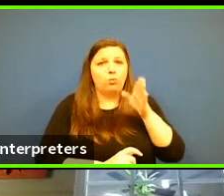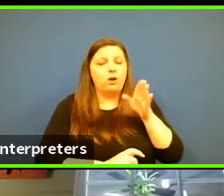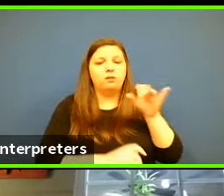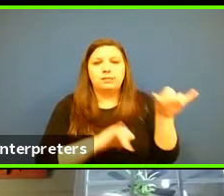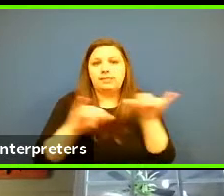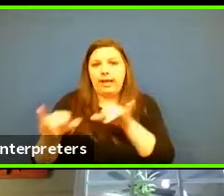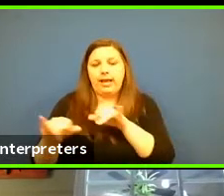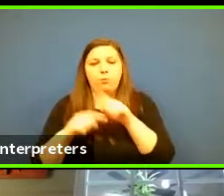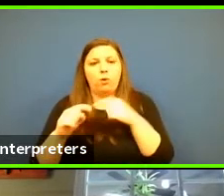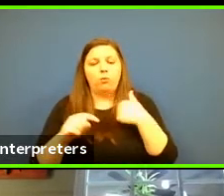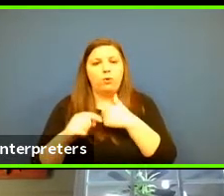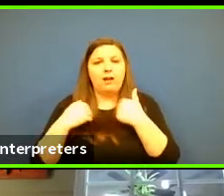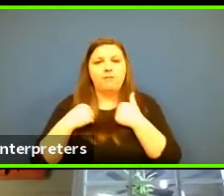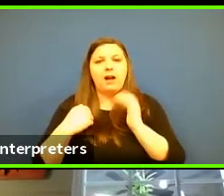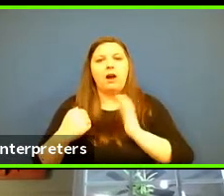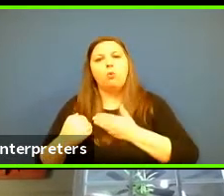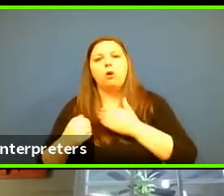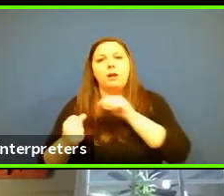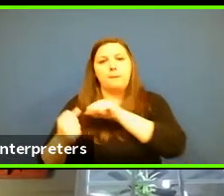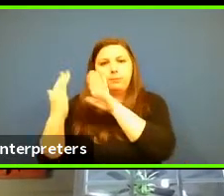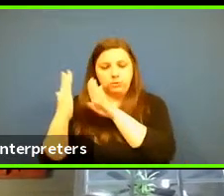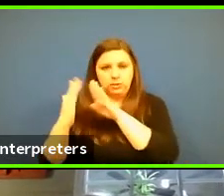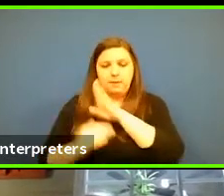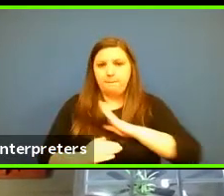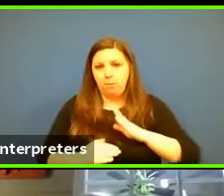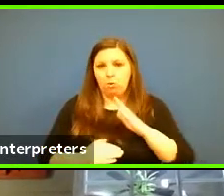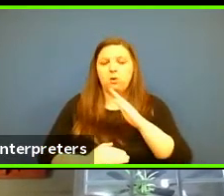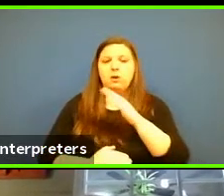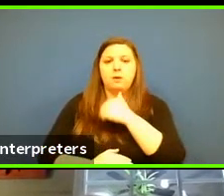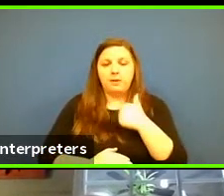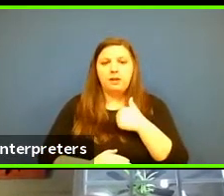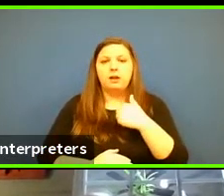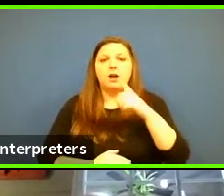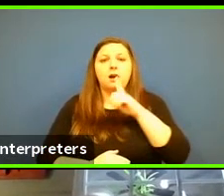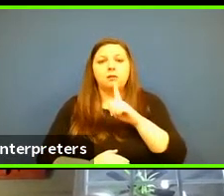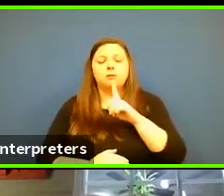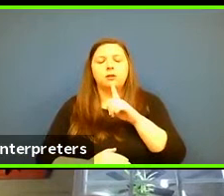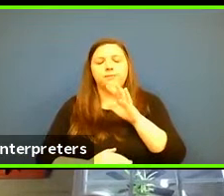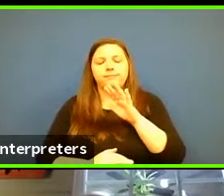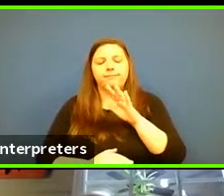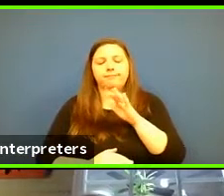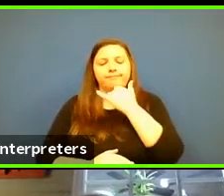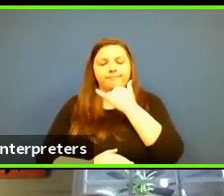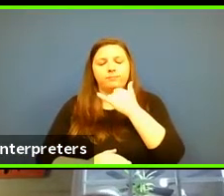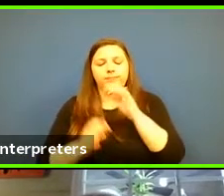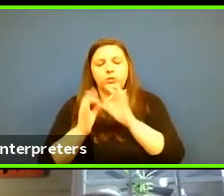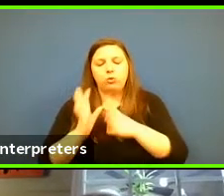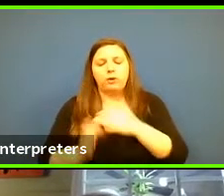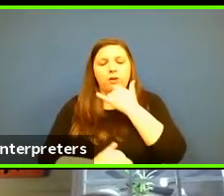you know, an update then, but I just want to encourage us to please reach out